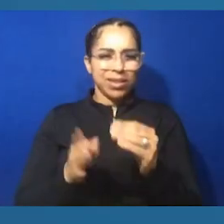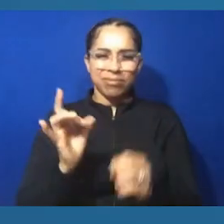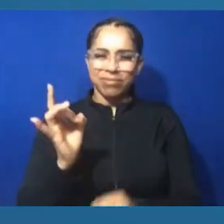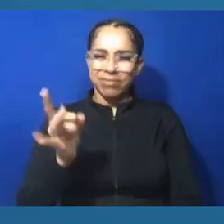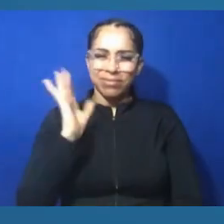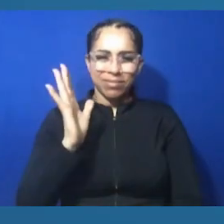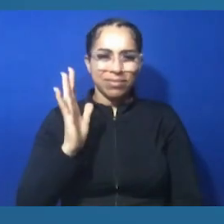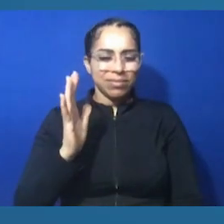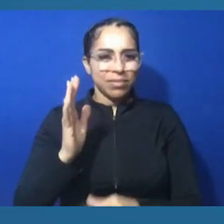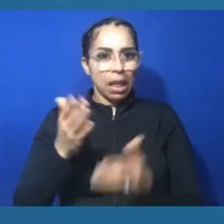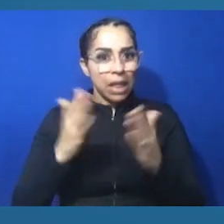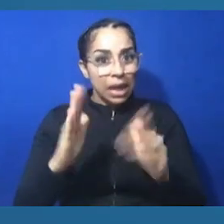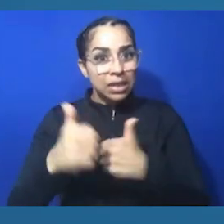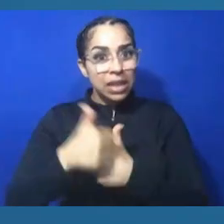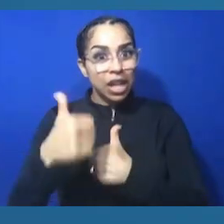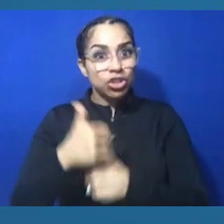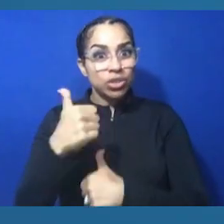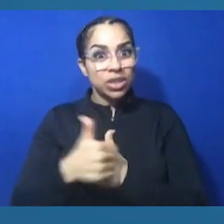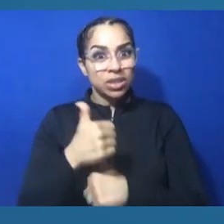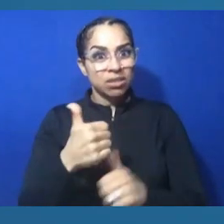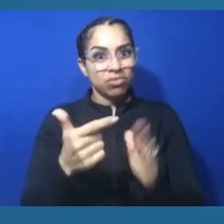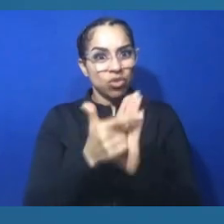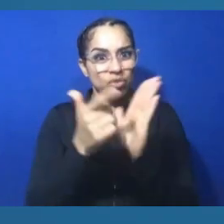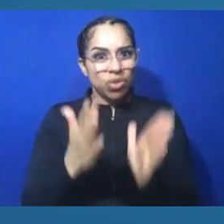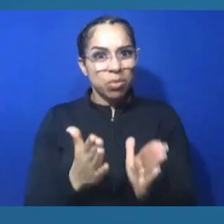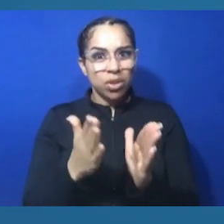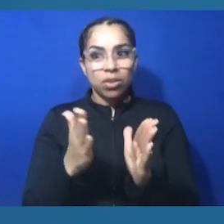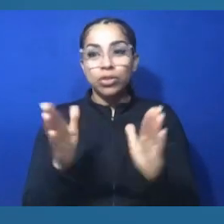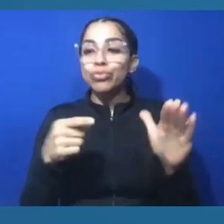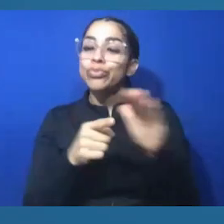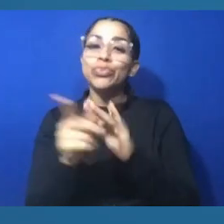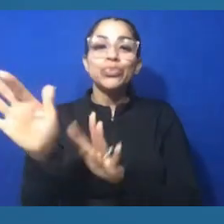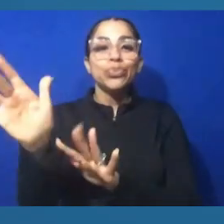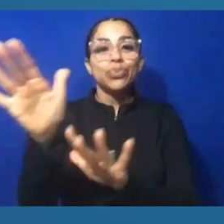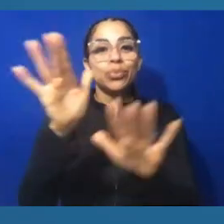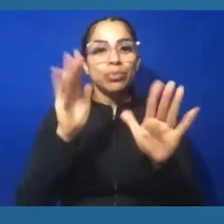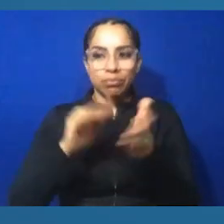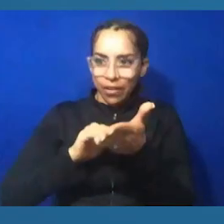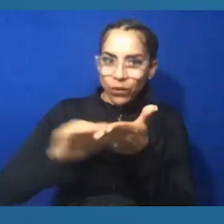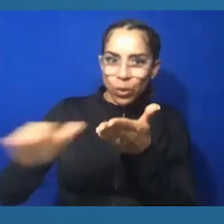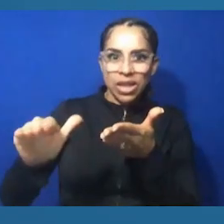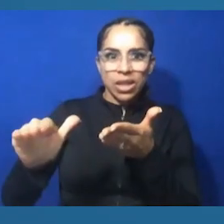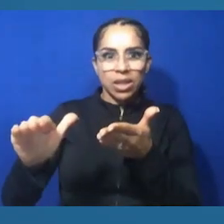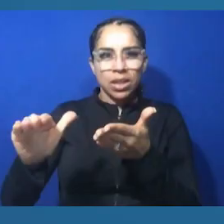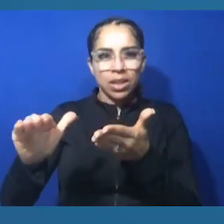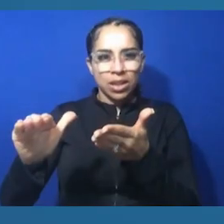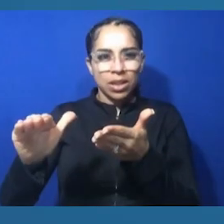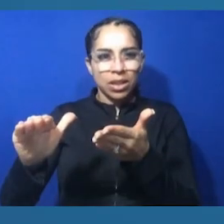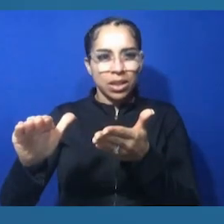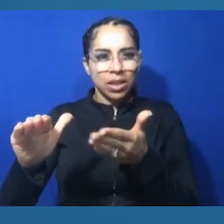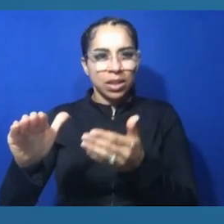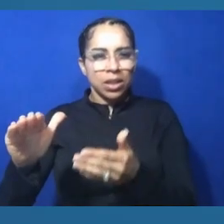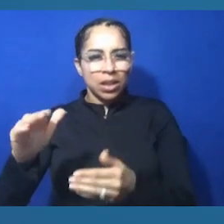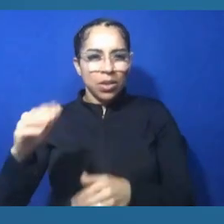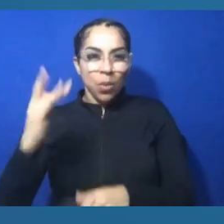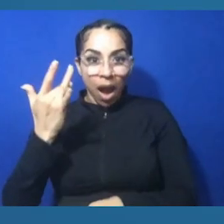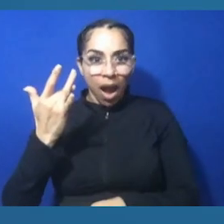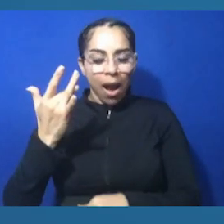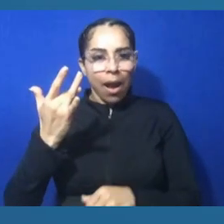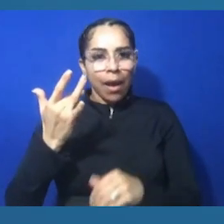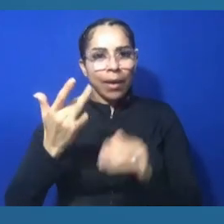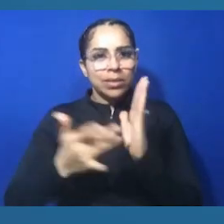dangerous offenders walk free on minor technicalities. I vowed to protect the rights of